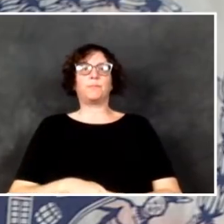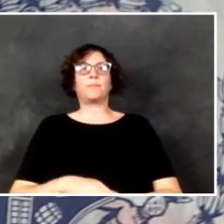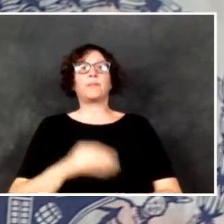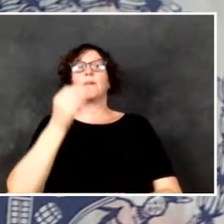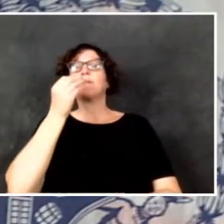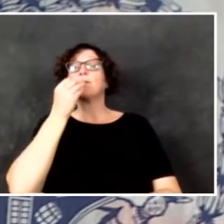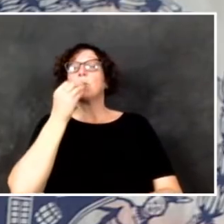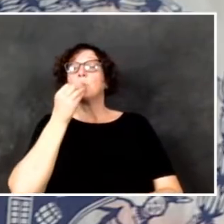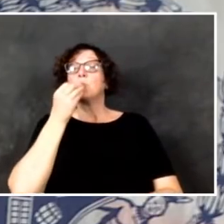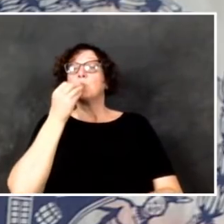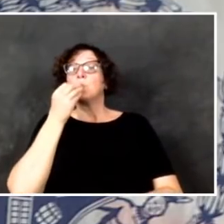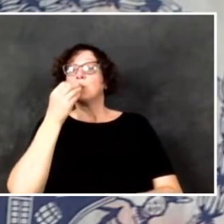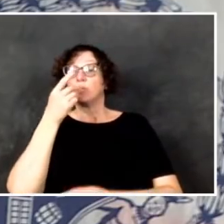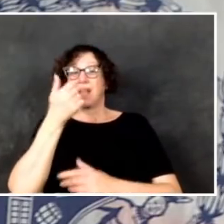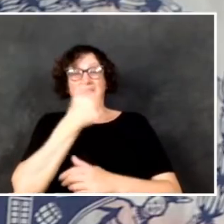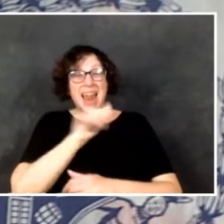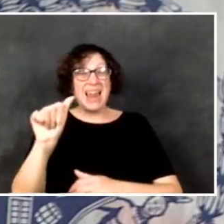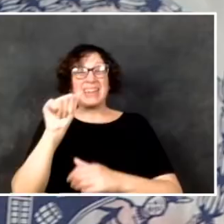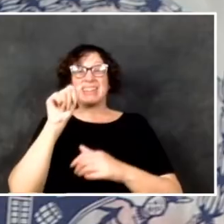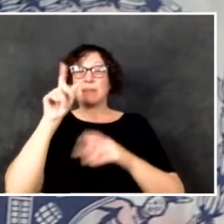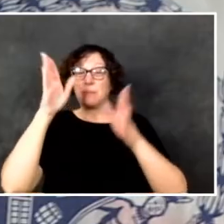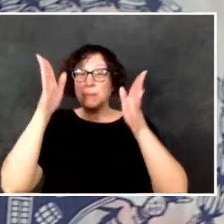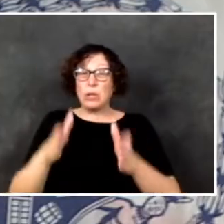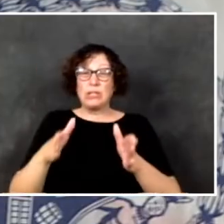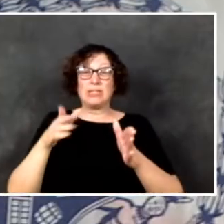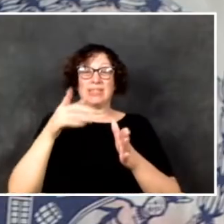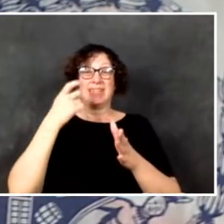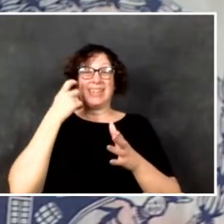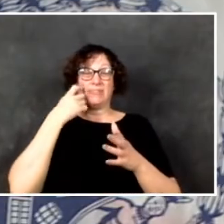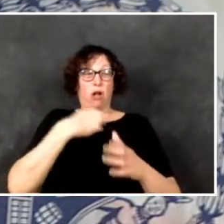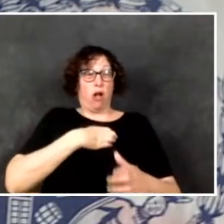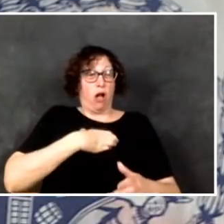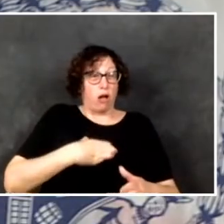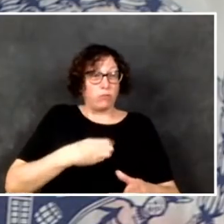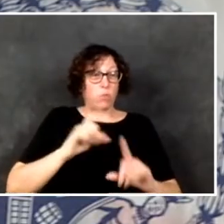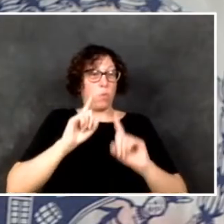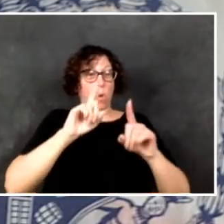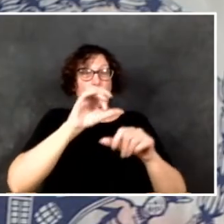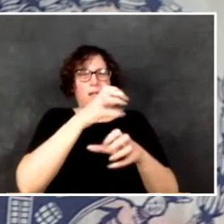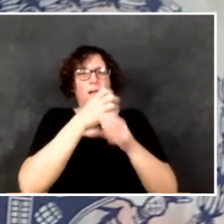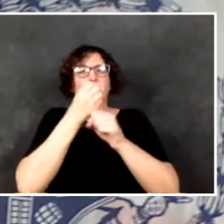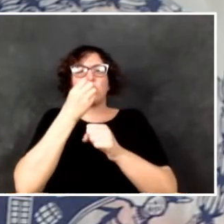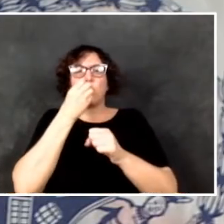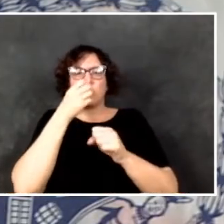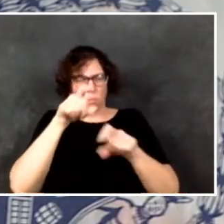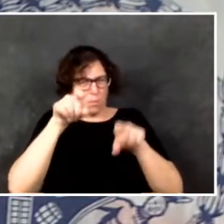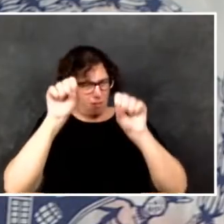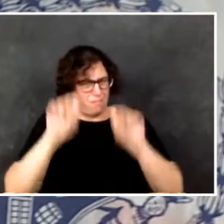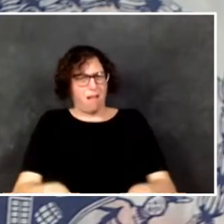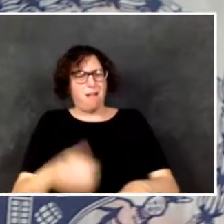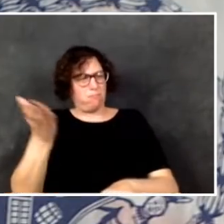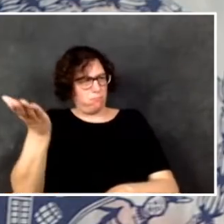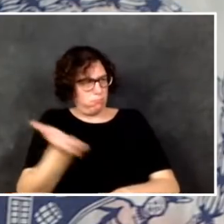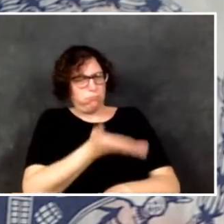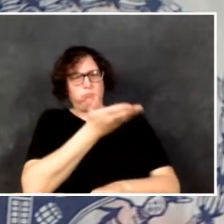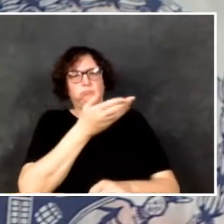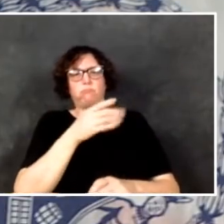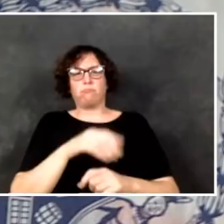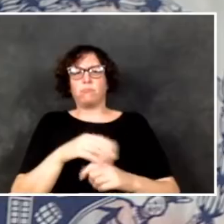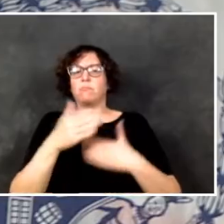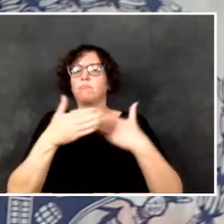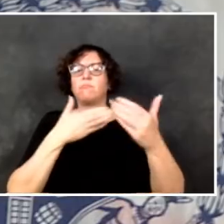your documentation status is. We're all New Yorkers. Anyone who does not have food can go to any